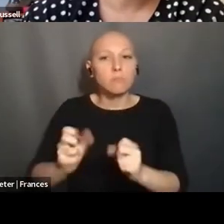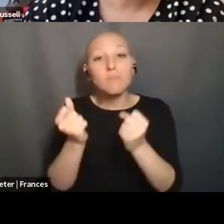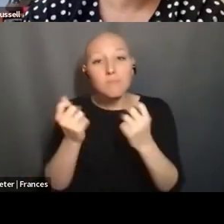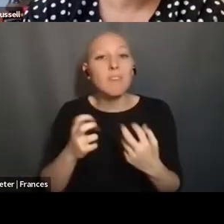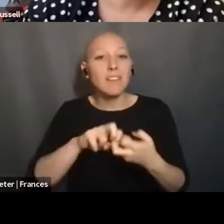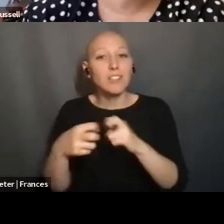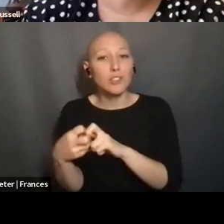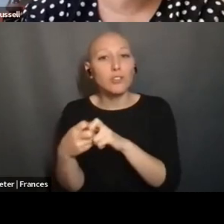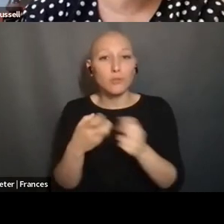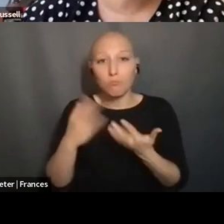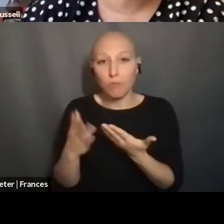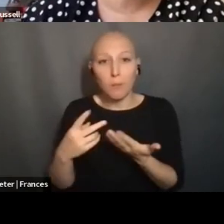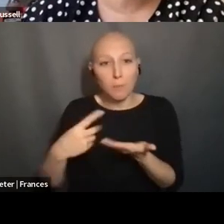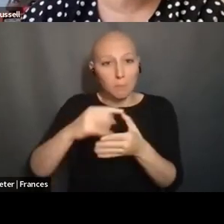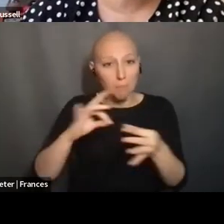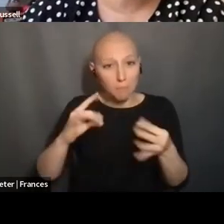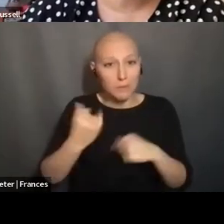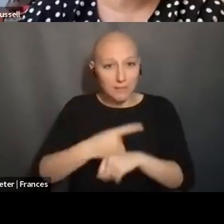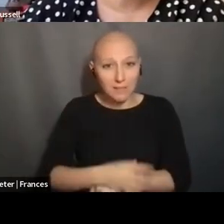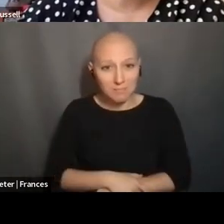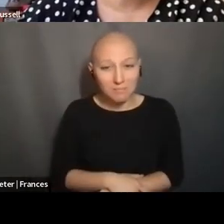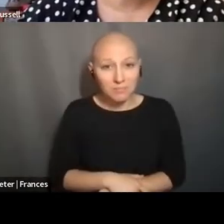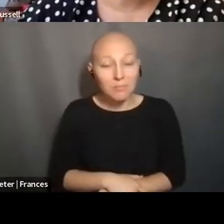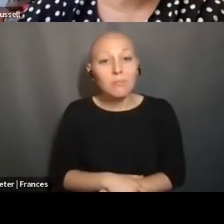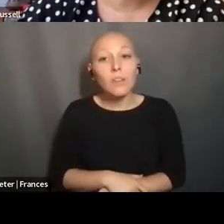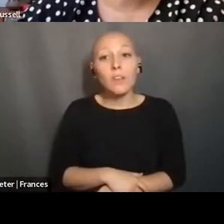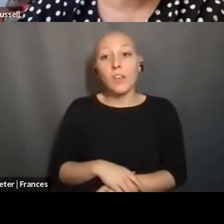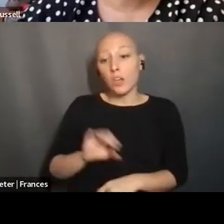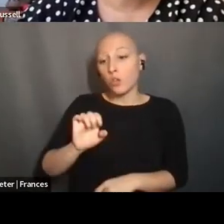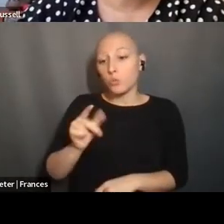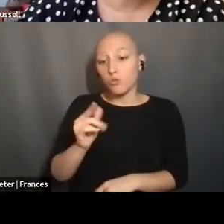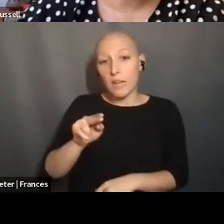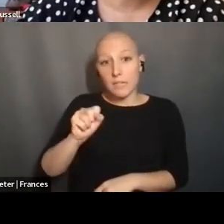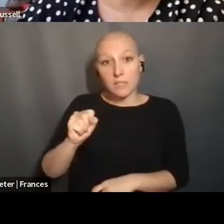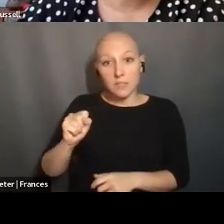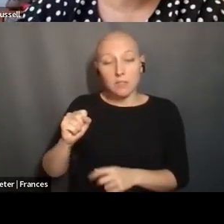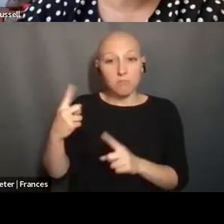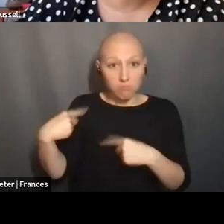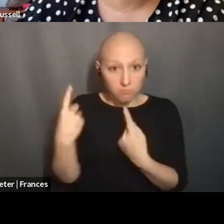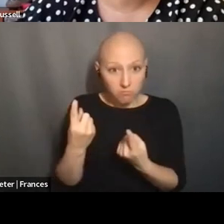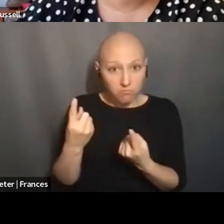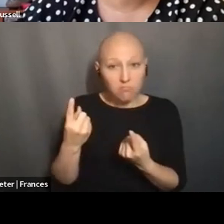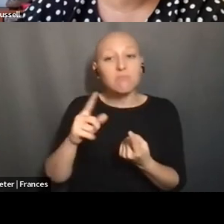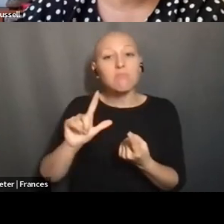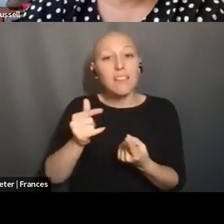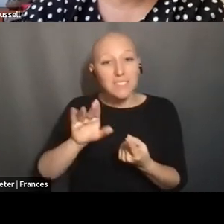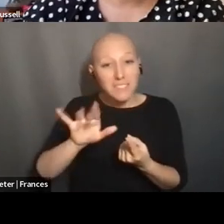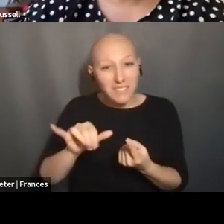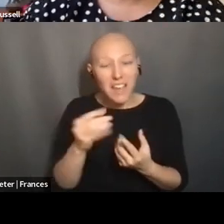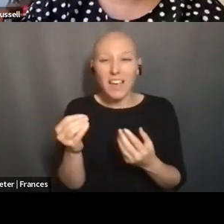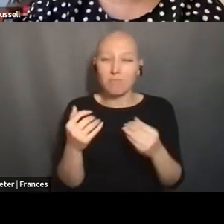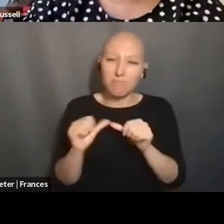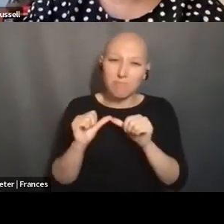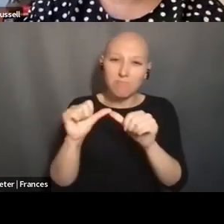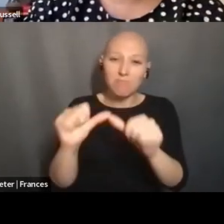that have been raised today. The legacy of eugenics and the ongoing fraught relationships between genomics